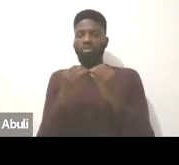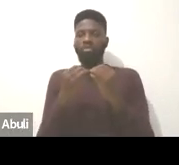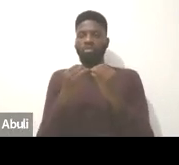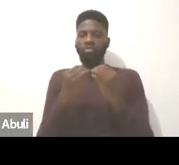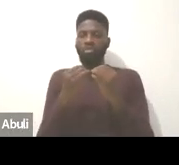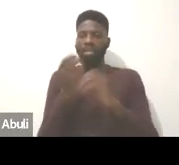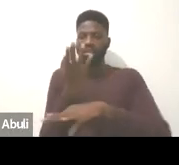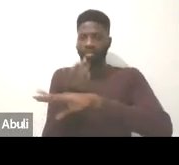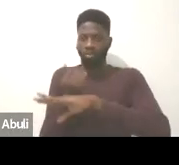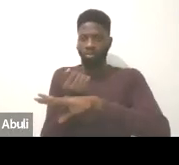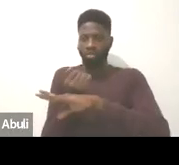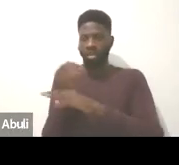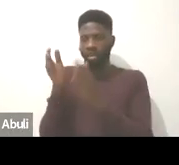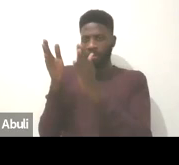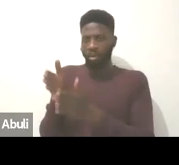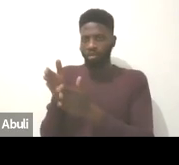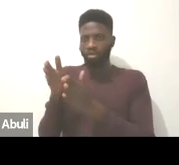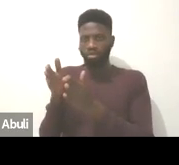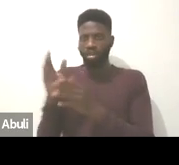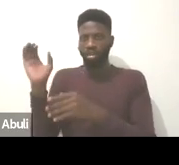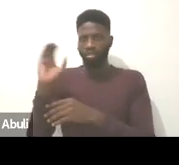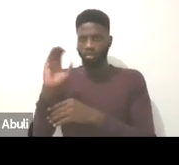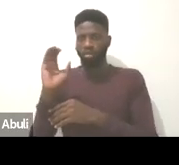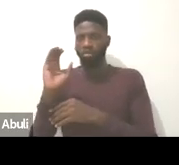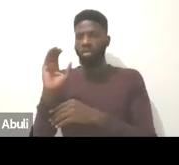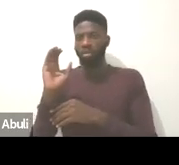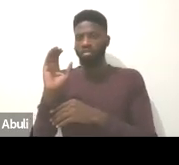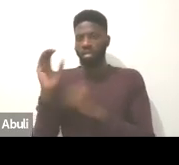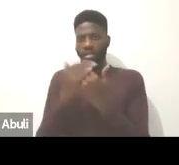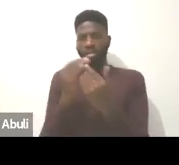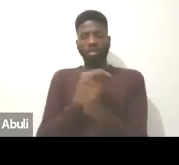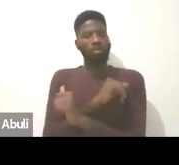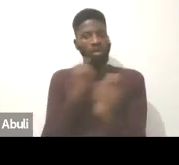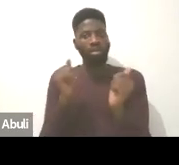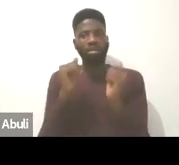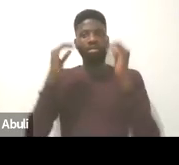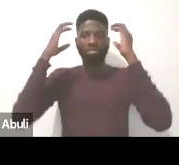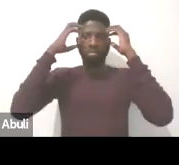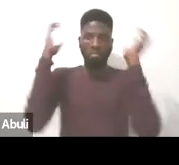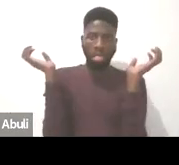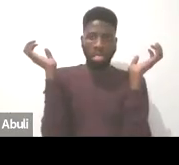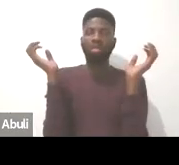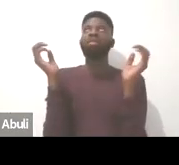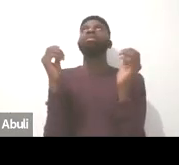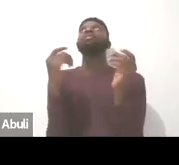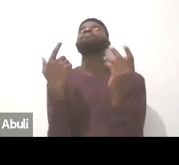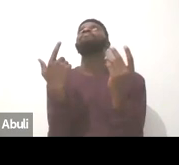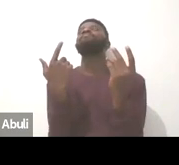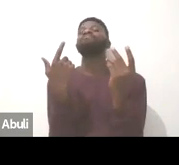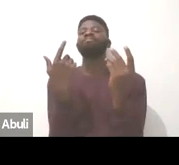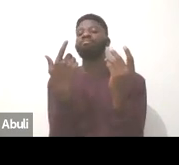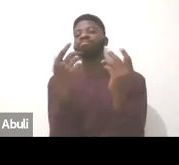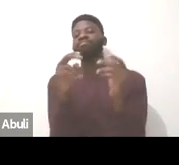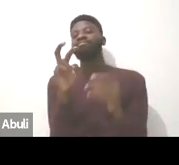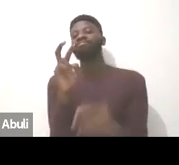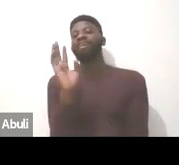receptionist customer friendly? Was she rude? Was she dismissive?